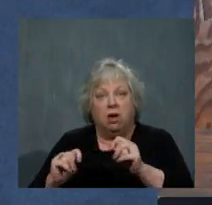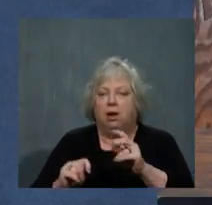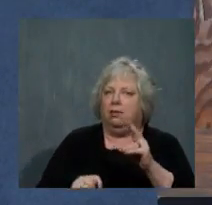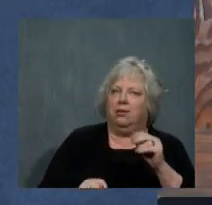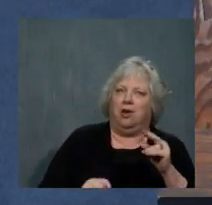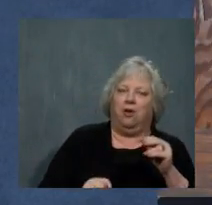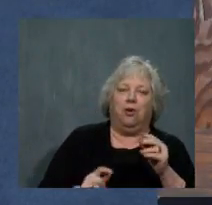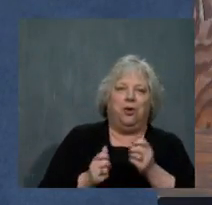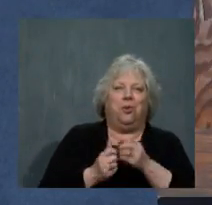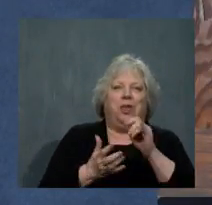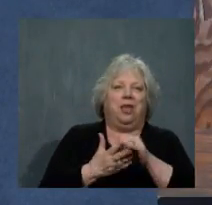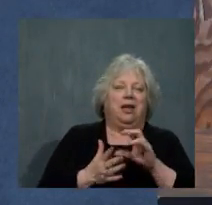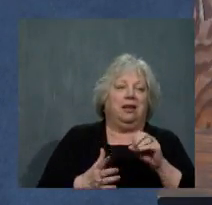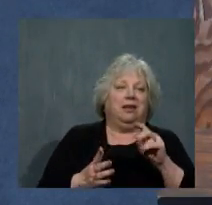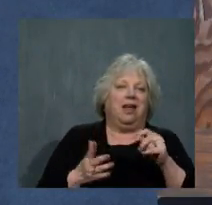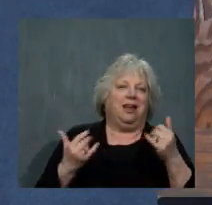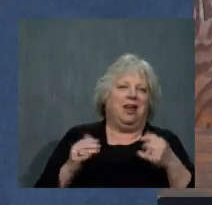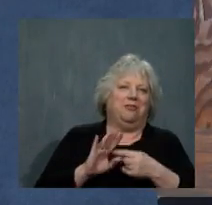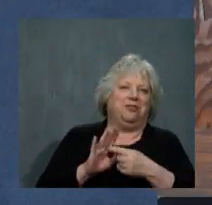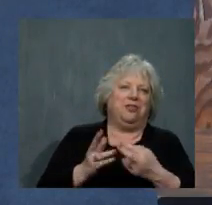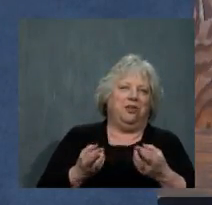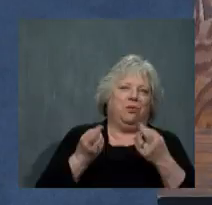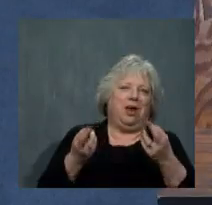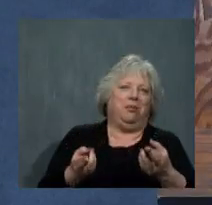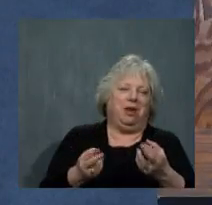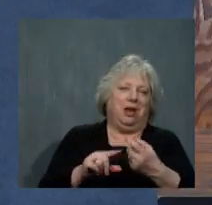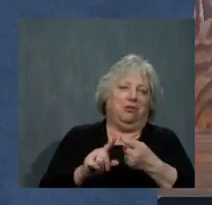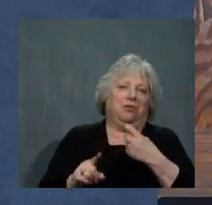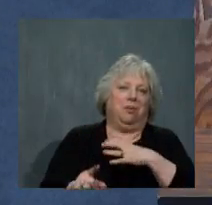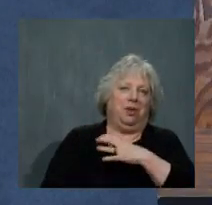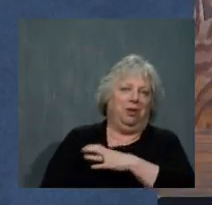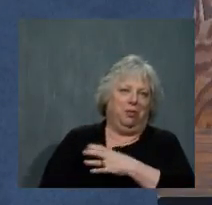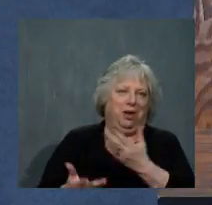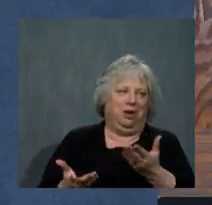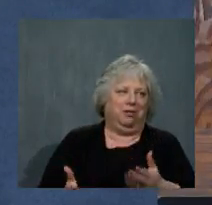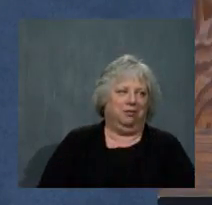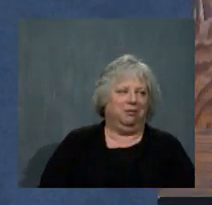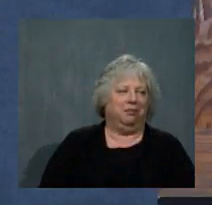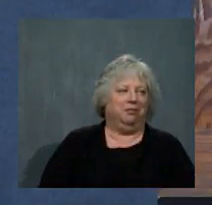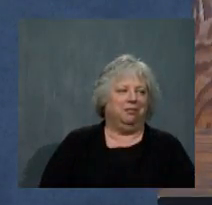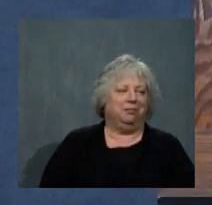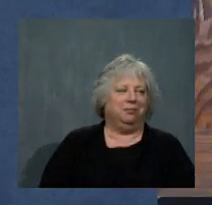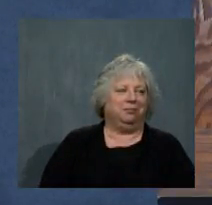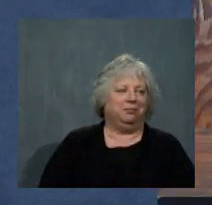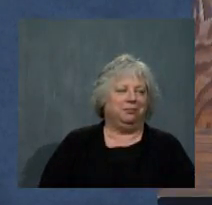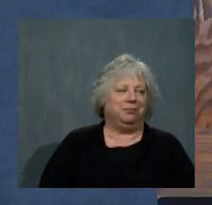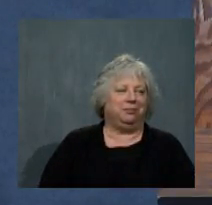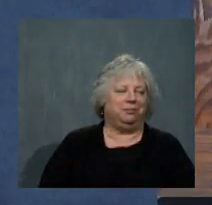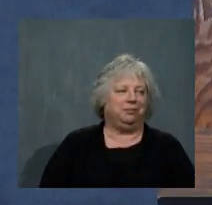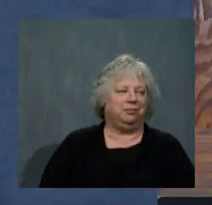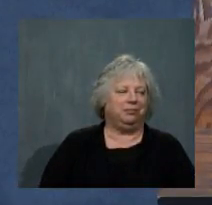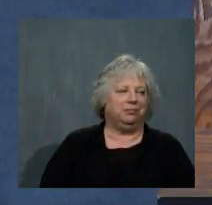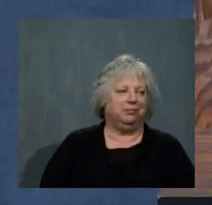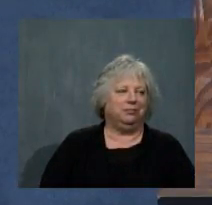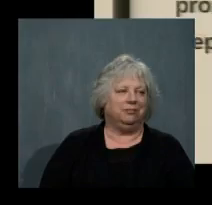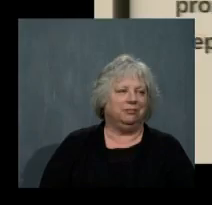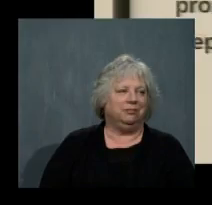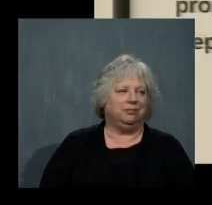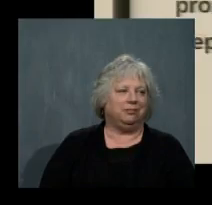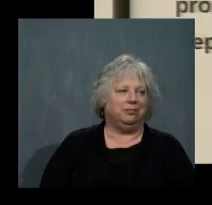So with that, Scott, would you put up the recommendation by the committee? I'm sorry I did not go in order, Scott. I